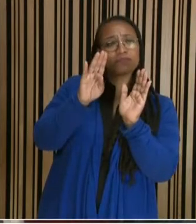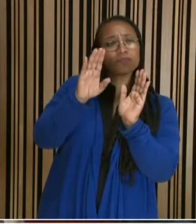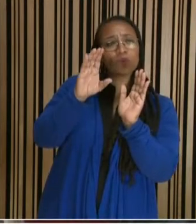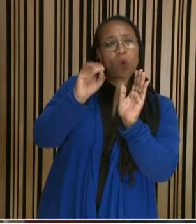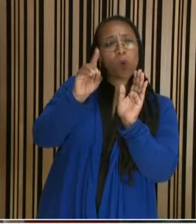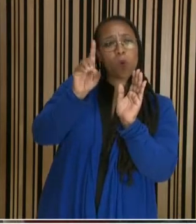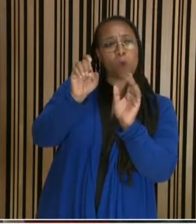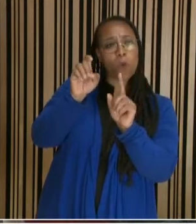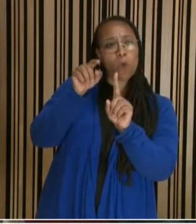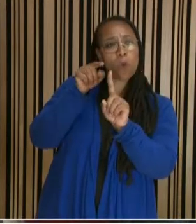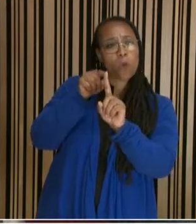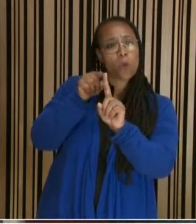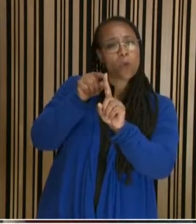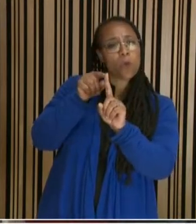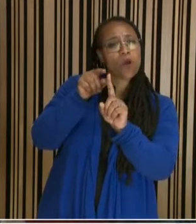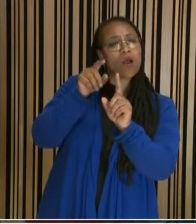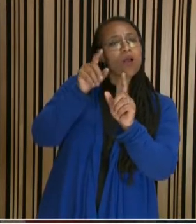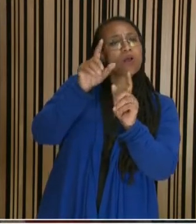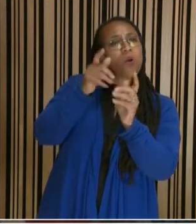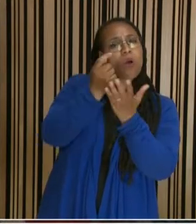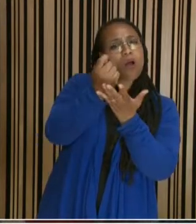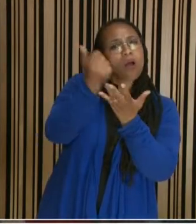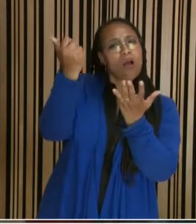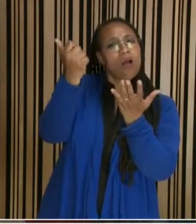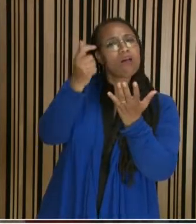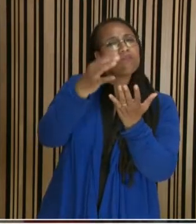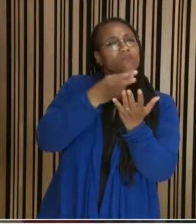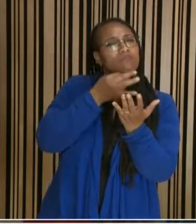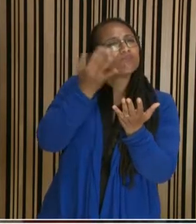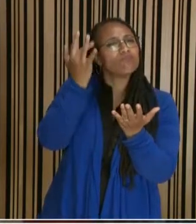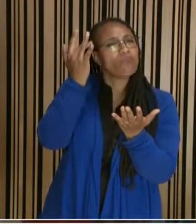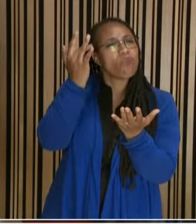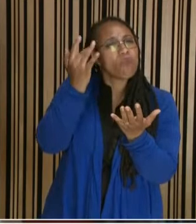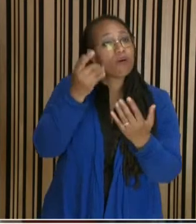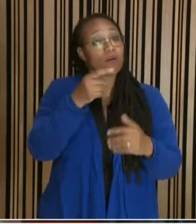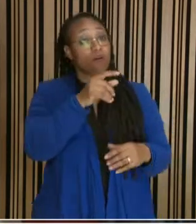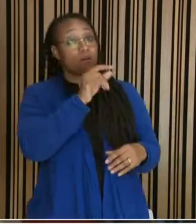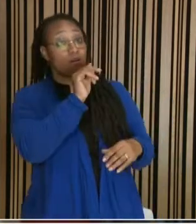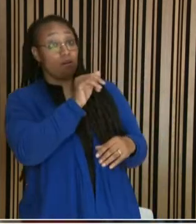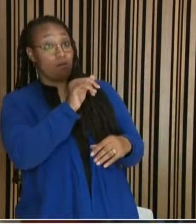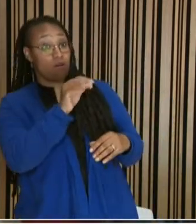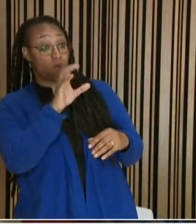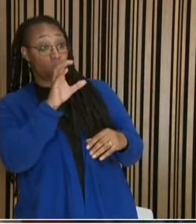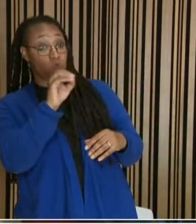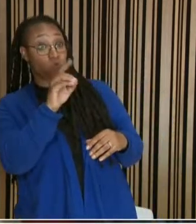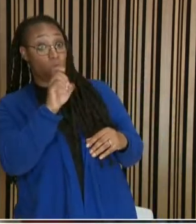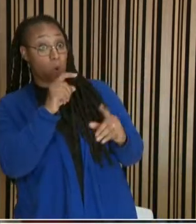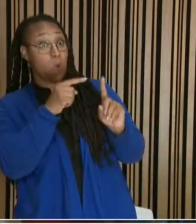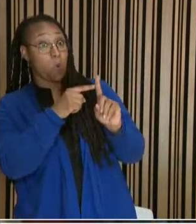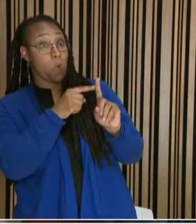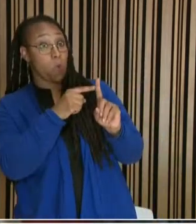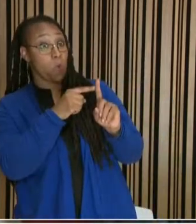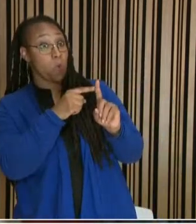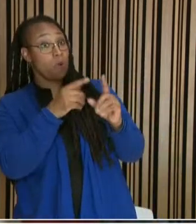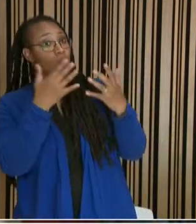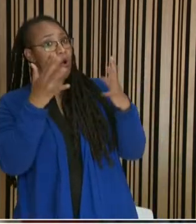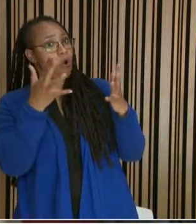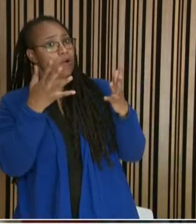that? Well, the Criminal Code Commission has finished its work and made its recommendations to the council.